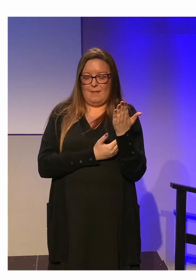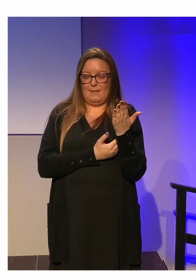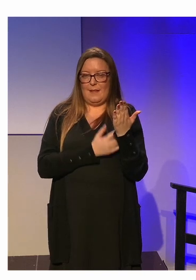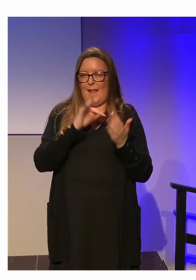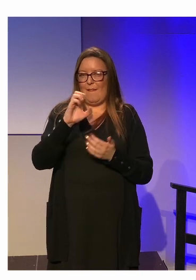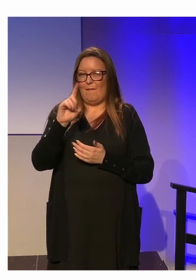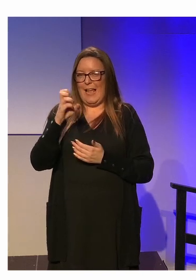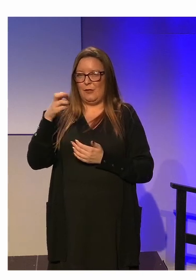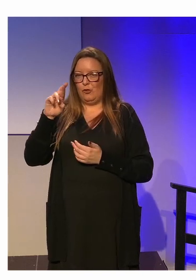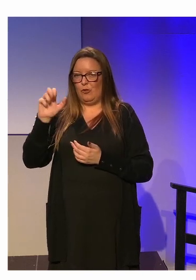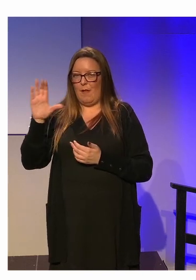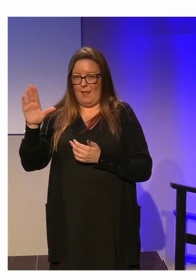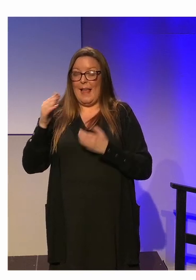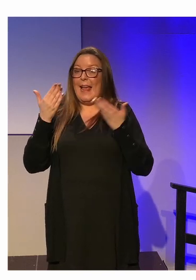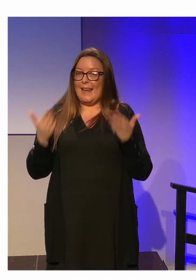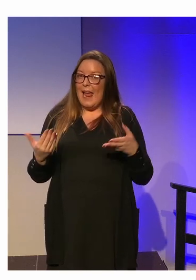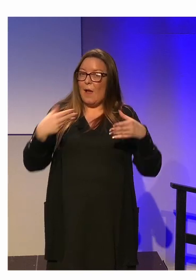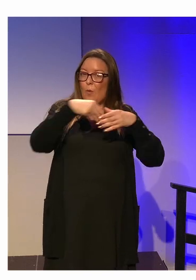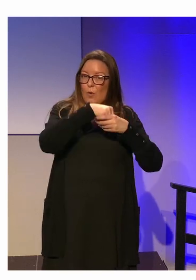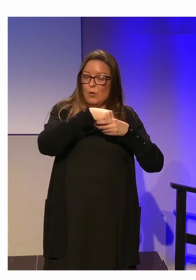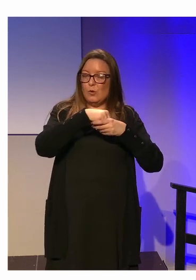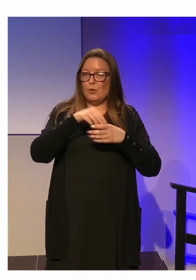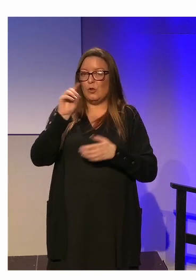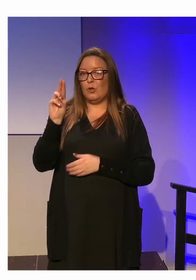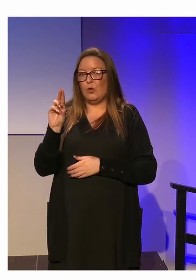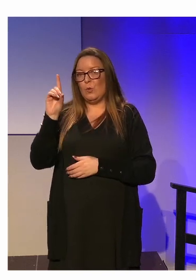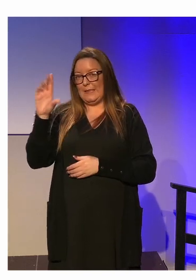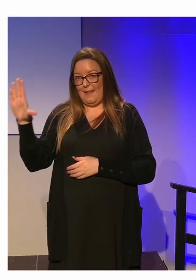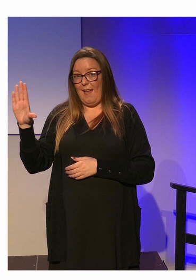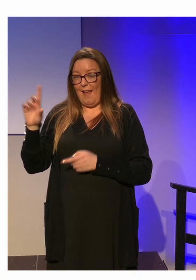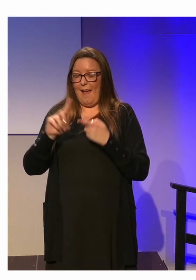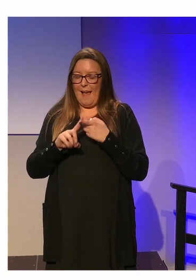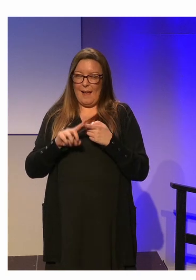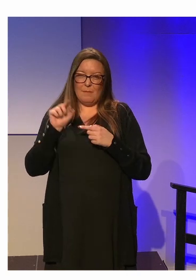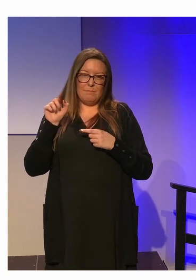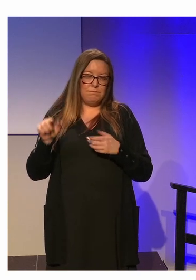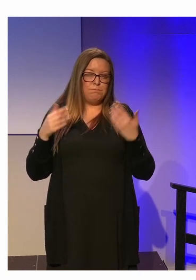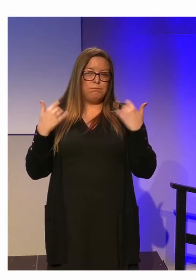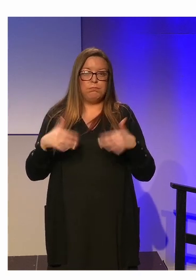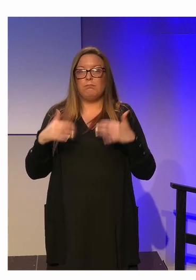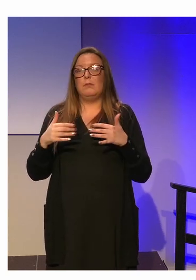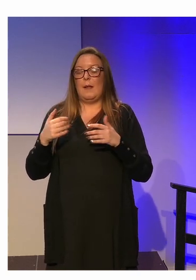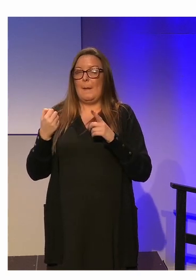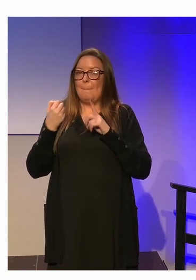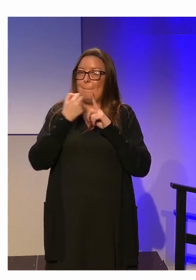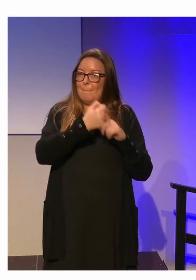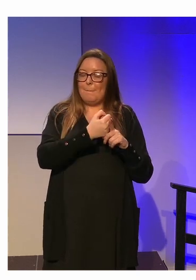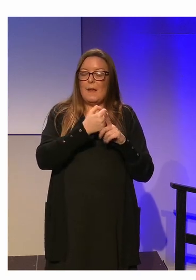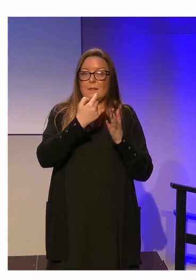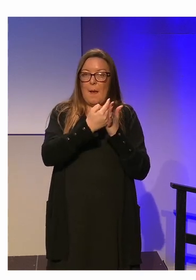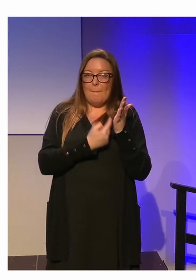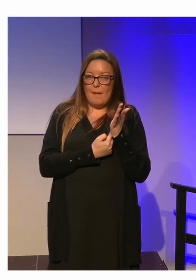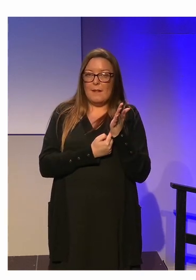now include universal design for learning. And that has been a major policy lever. In